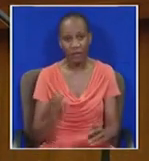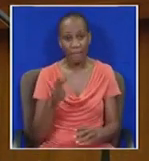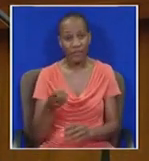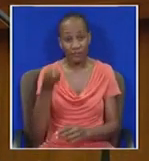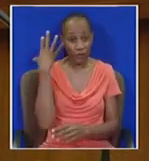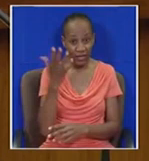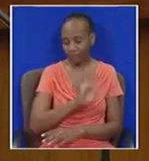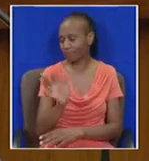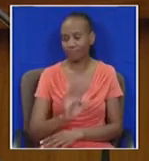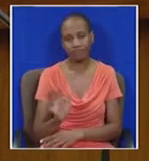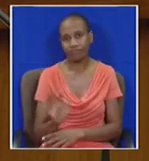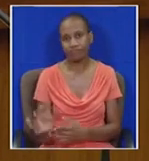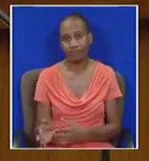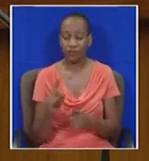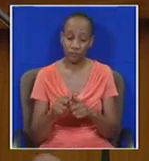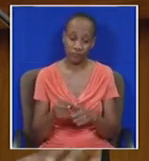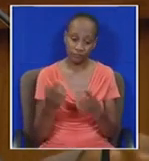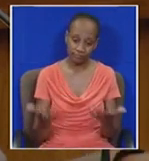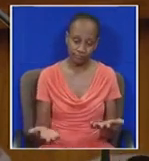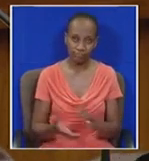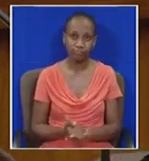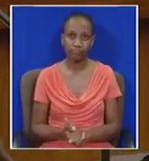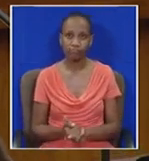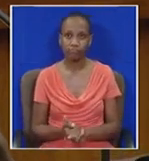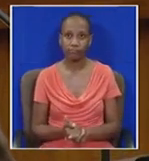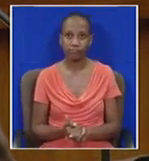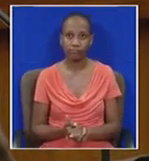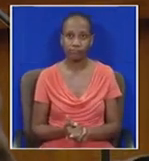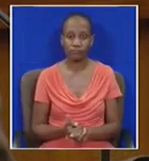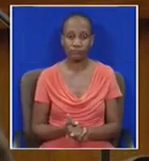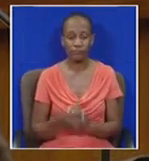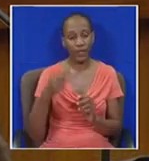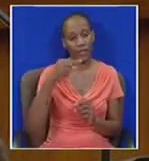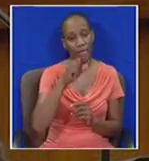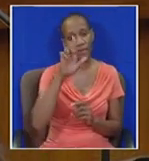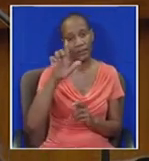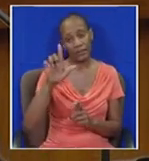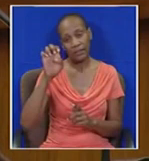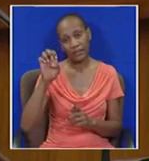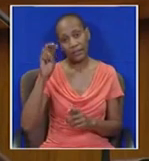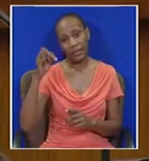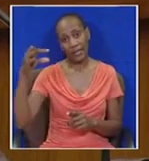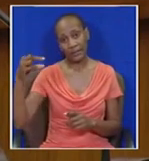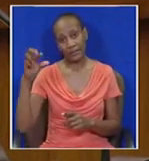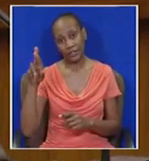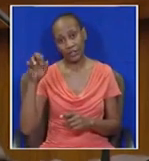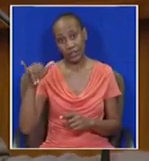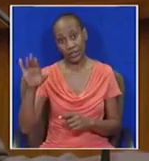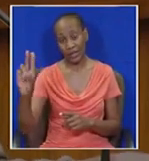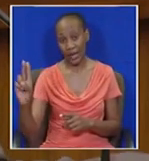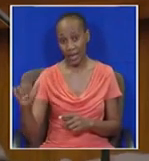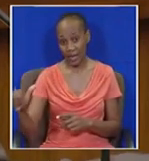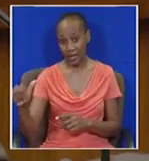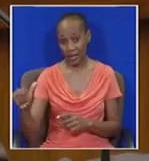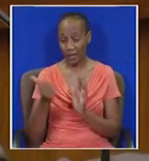traveled. For example, the Glen Grey Act of 1894 sought to limit the number of African